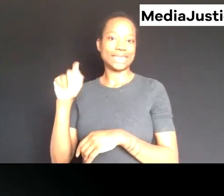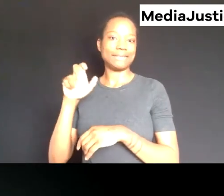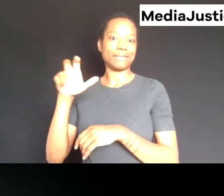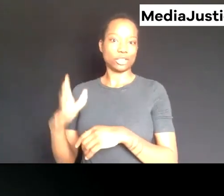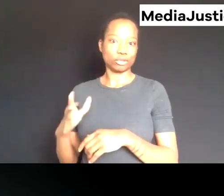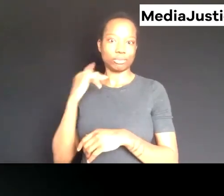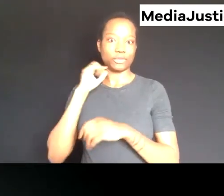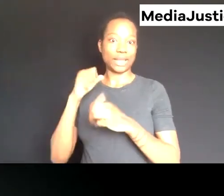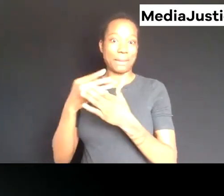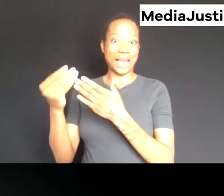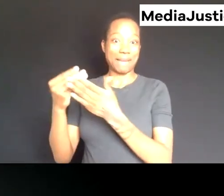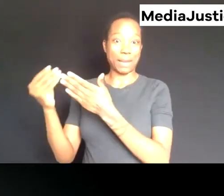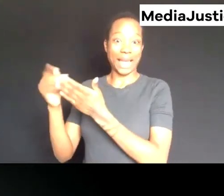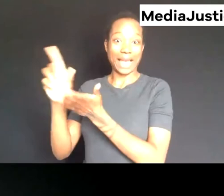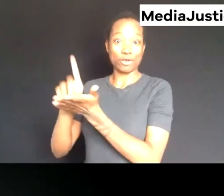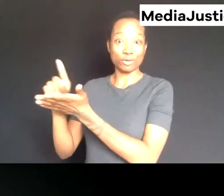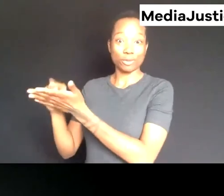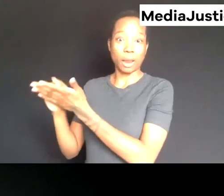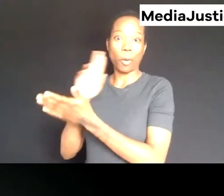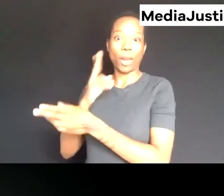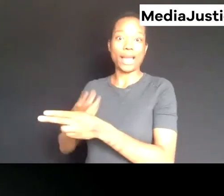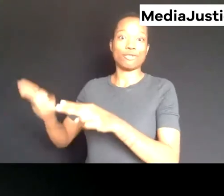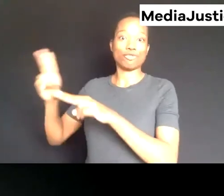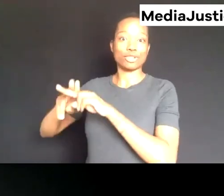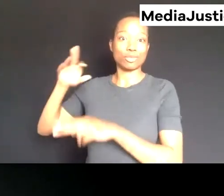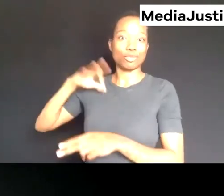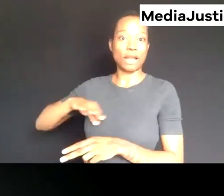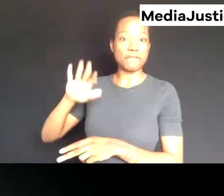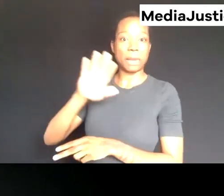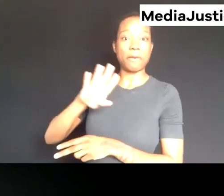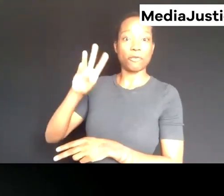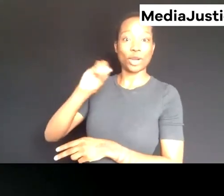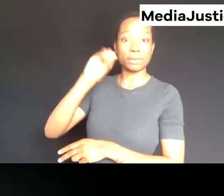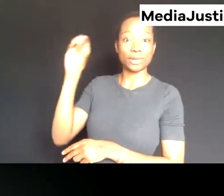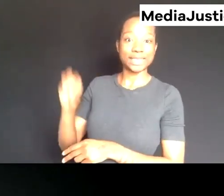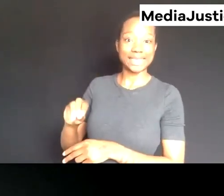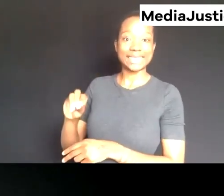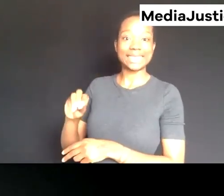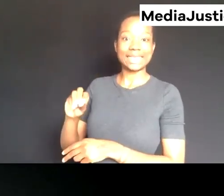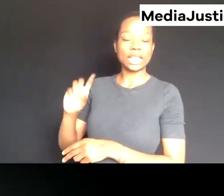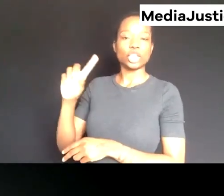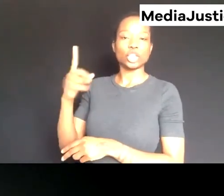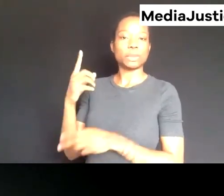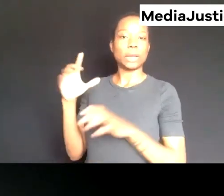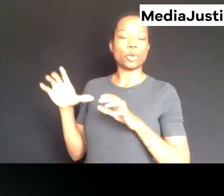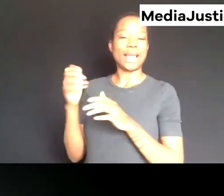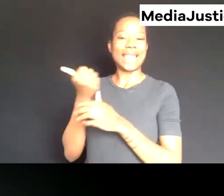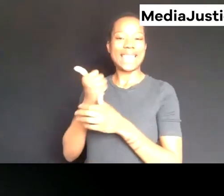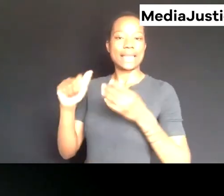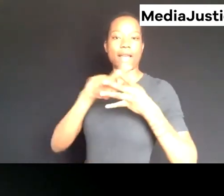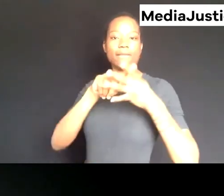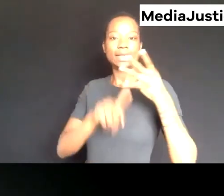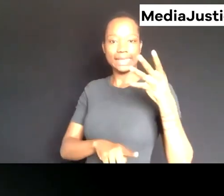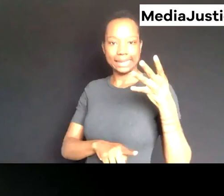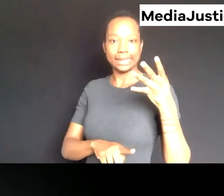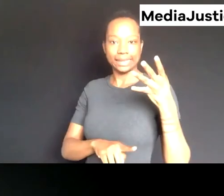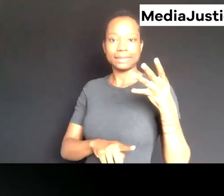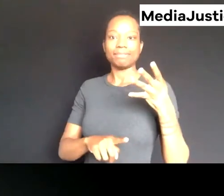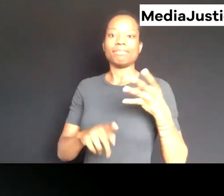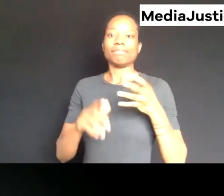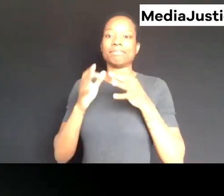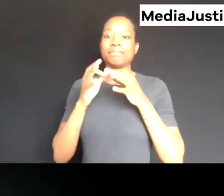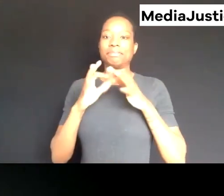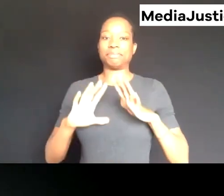and increase profit margins up to 40% by just doing all of these things. They would come in